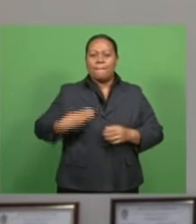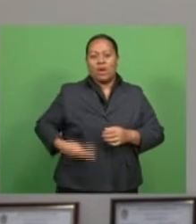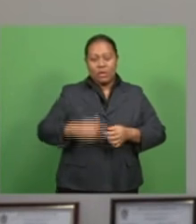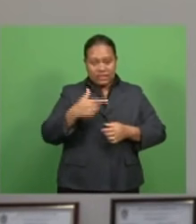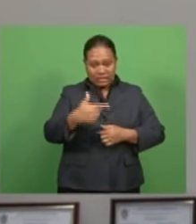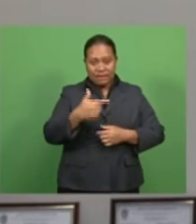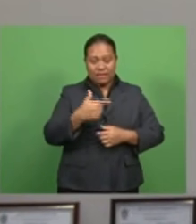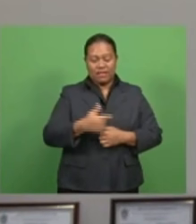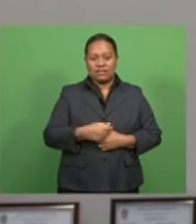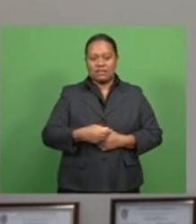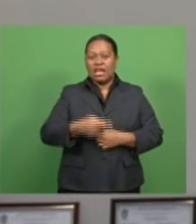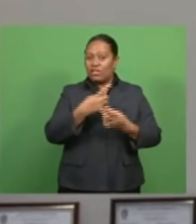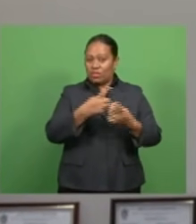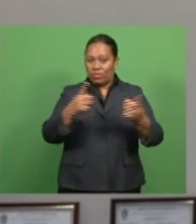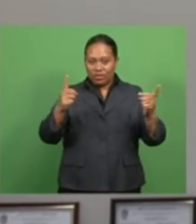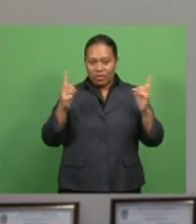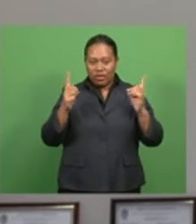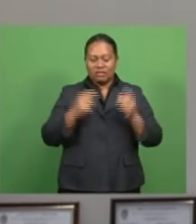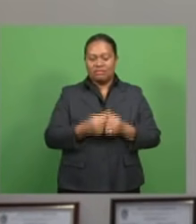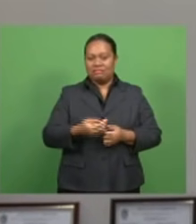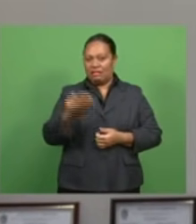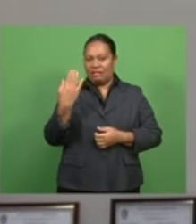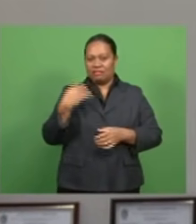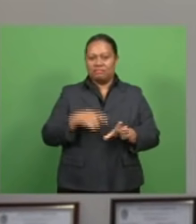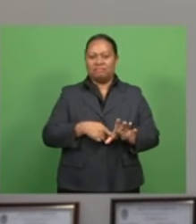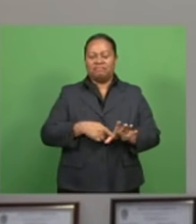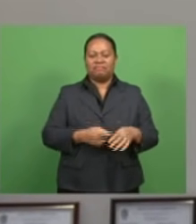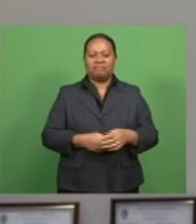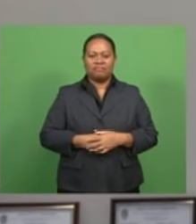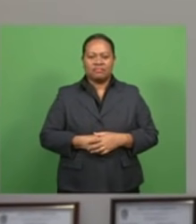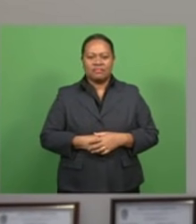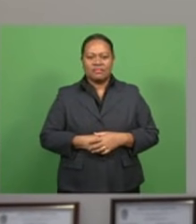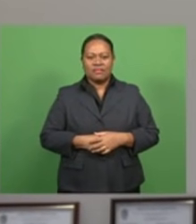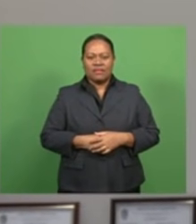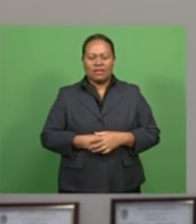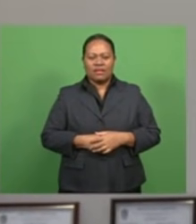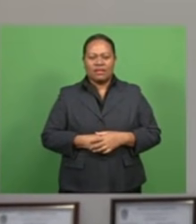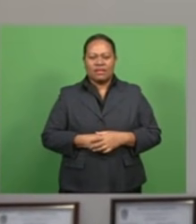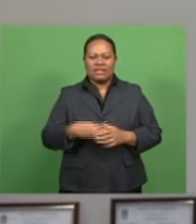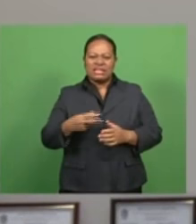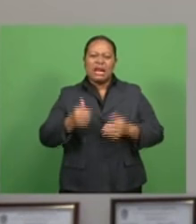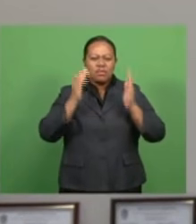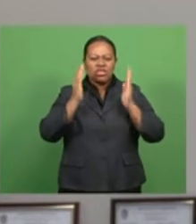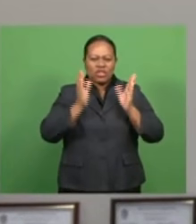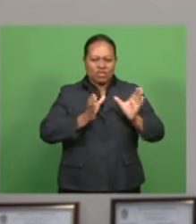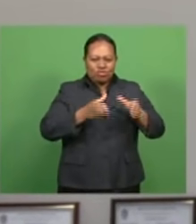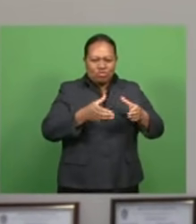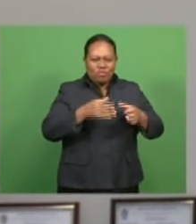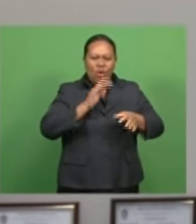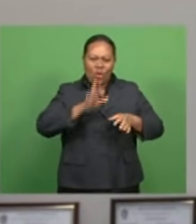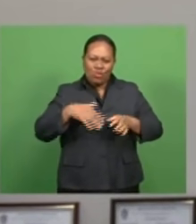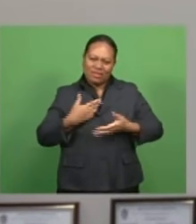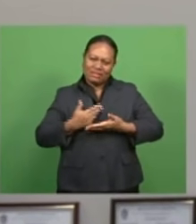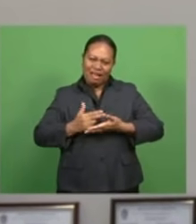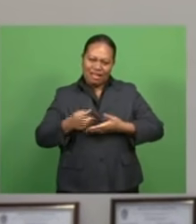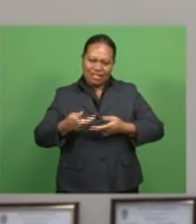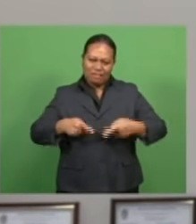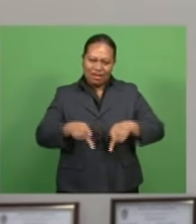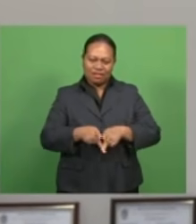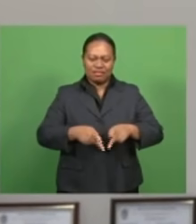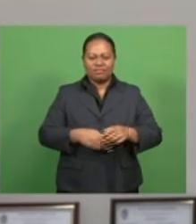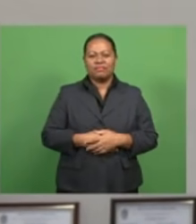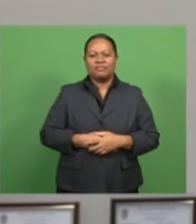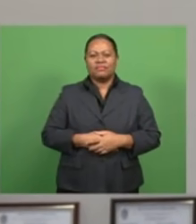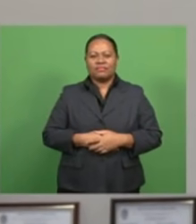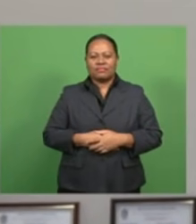number of other events have also been cancelled, like graduation ceremonies and church groups and everything that we receive income